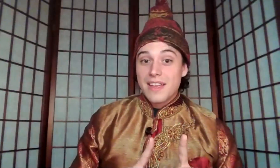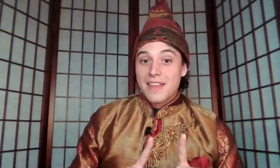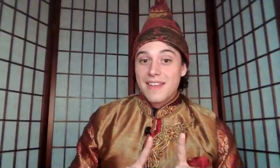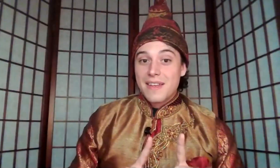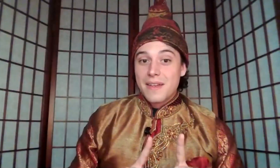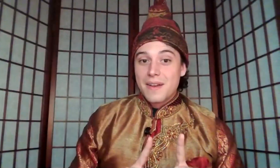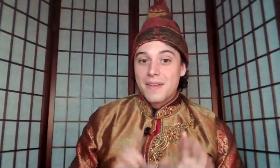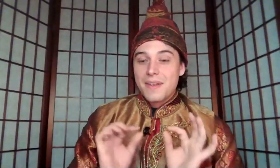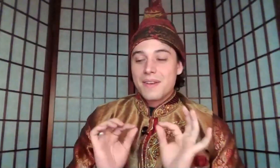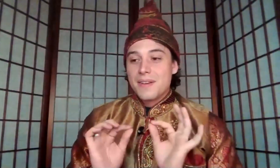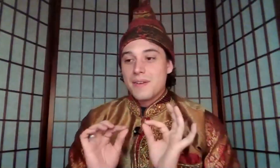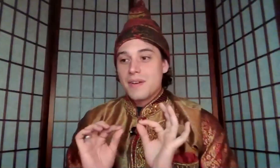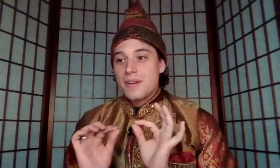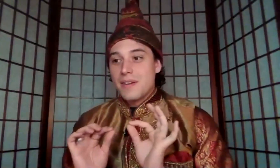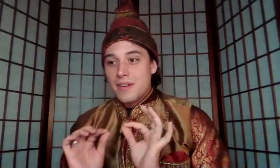cuddly,